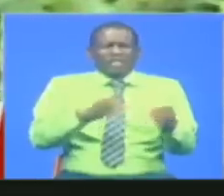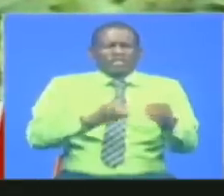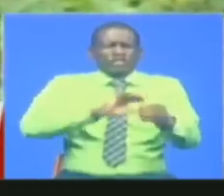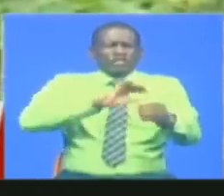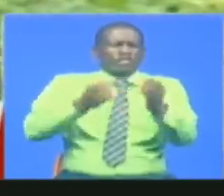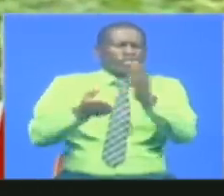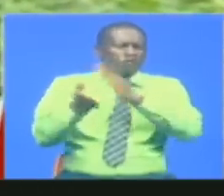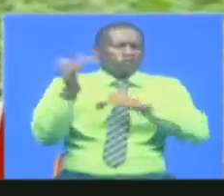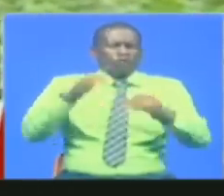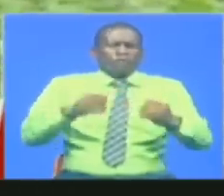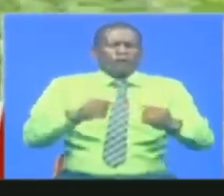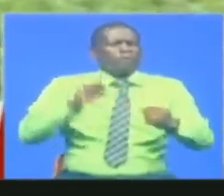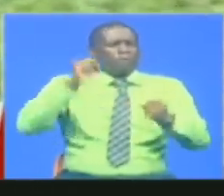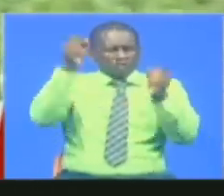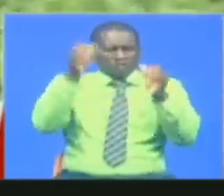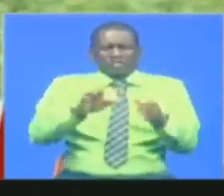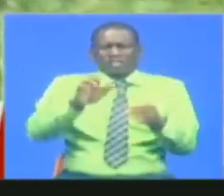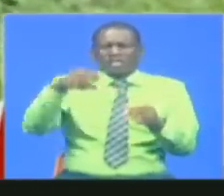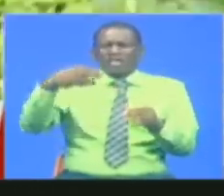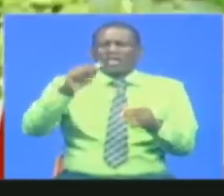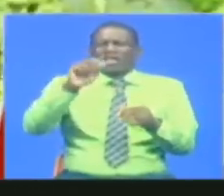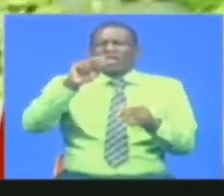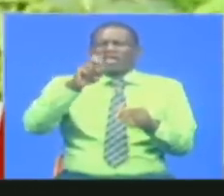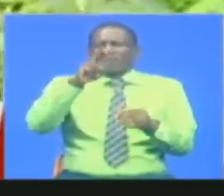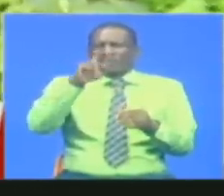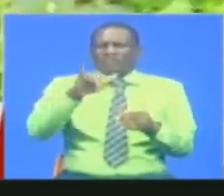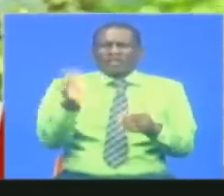Moi-era politician Henry Kosgei.